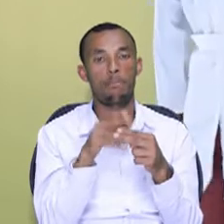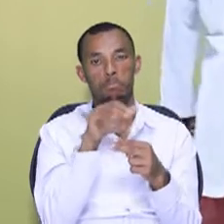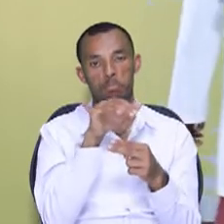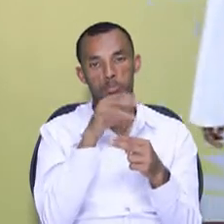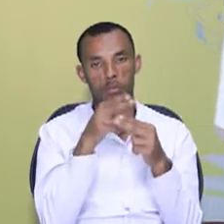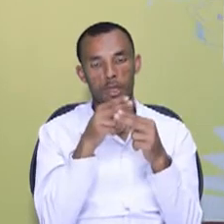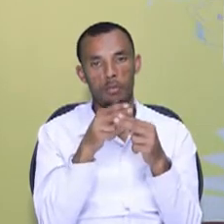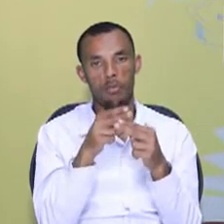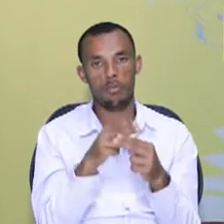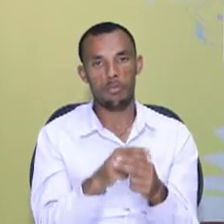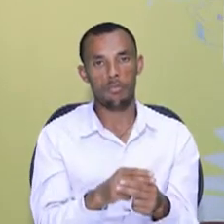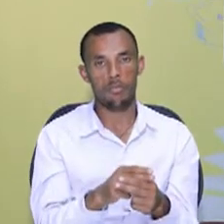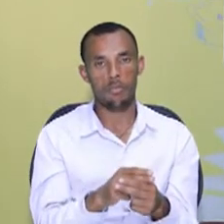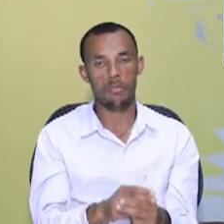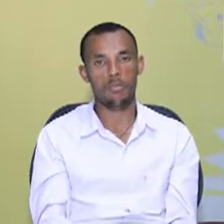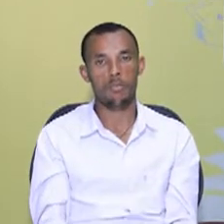or